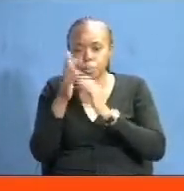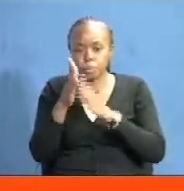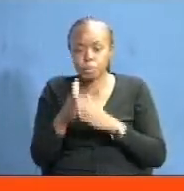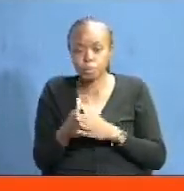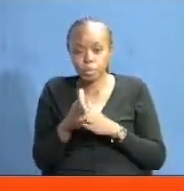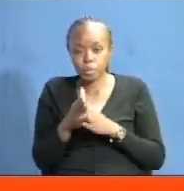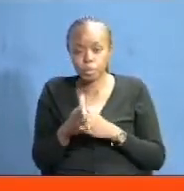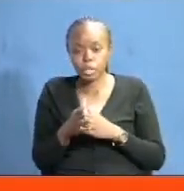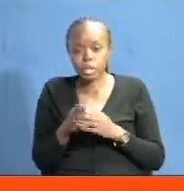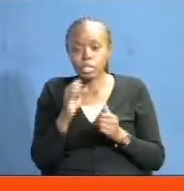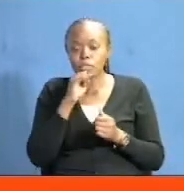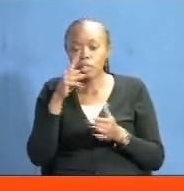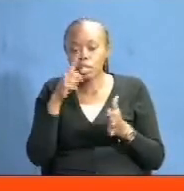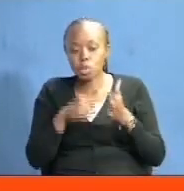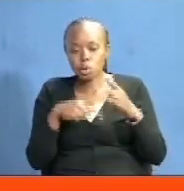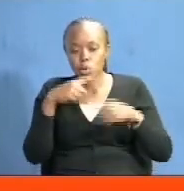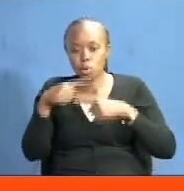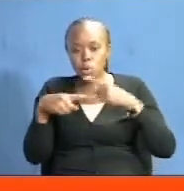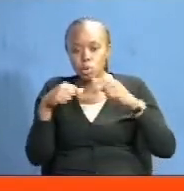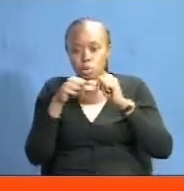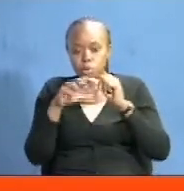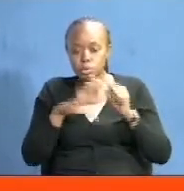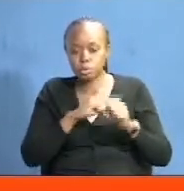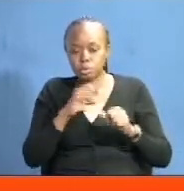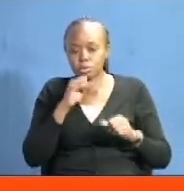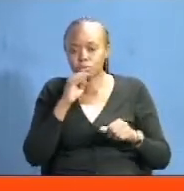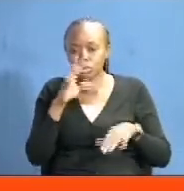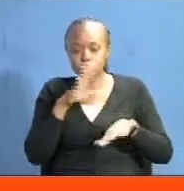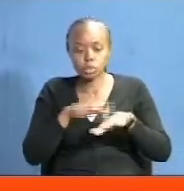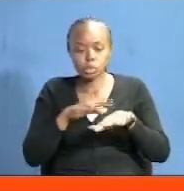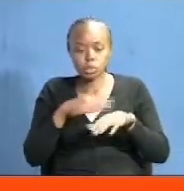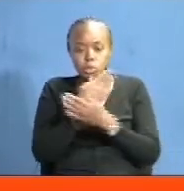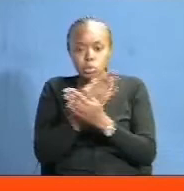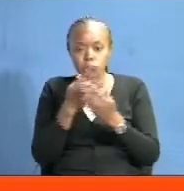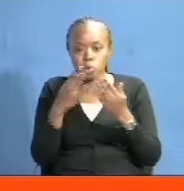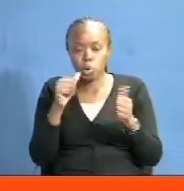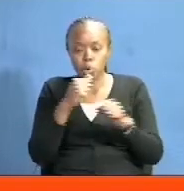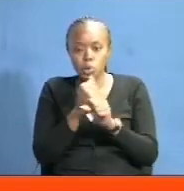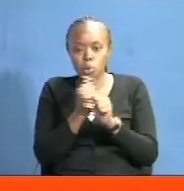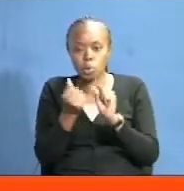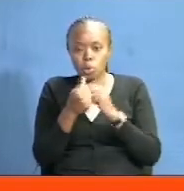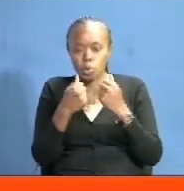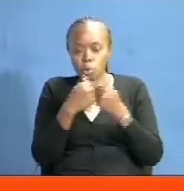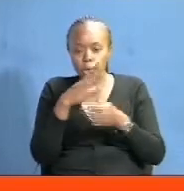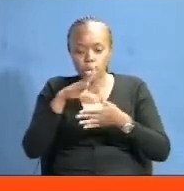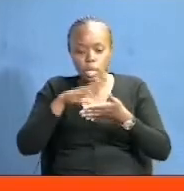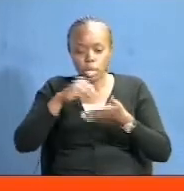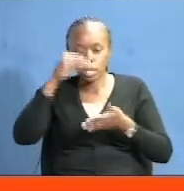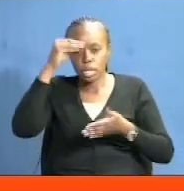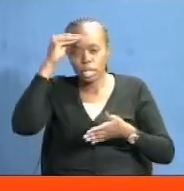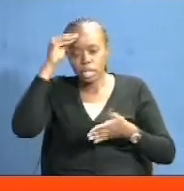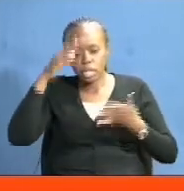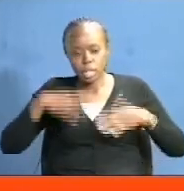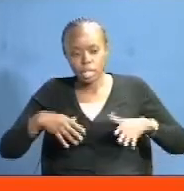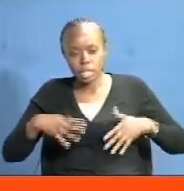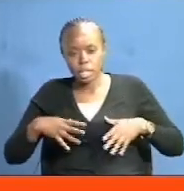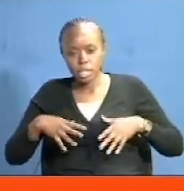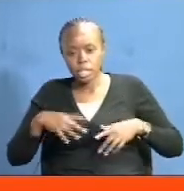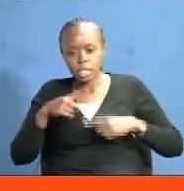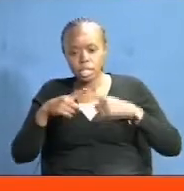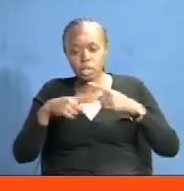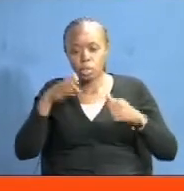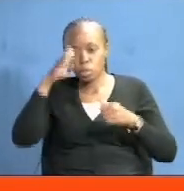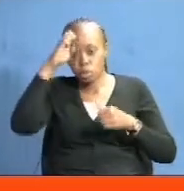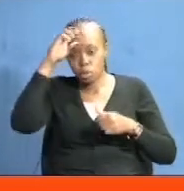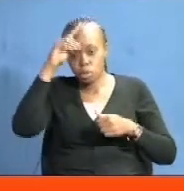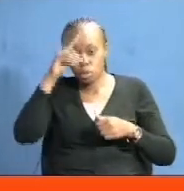civic education is what we're doing. And it's a good thing to work with learned people. Sure. It doesn't take so much effort and energy to do civic